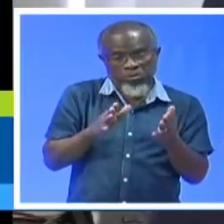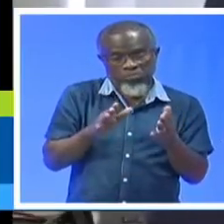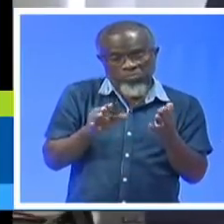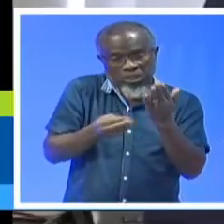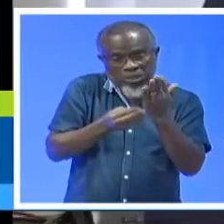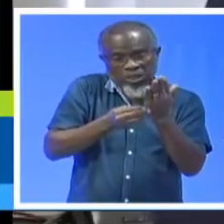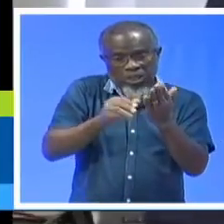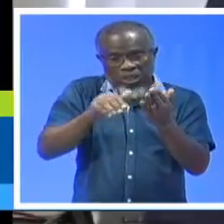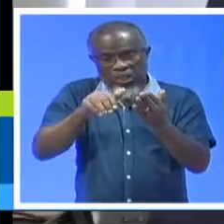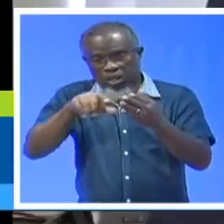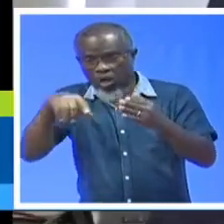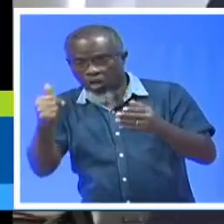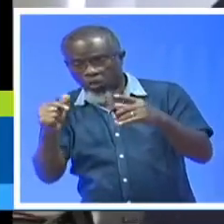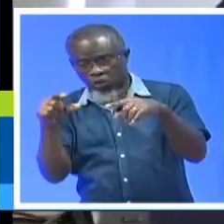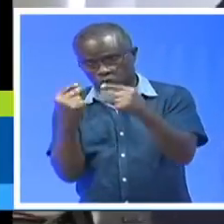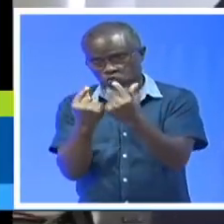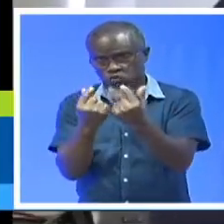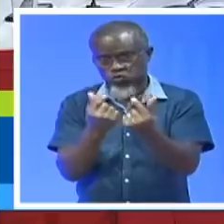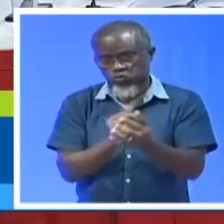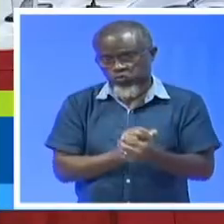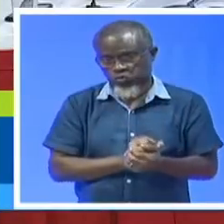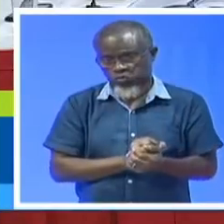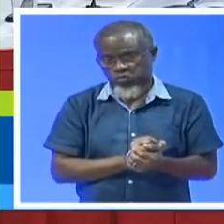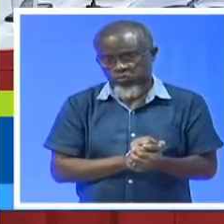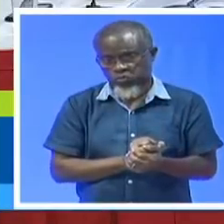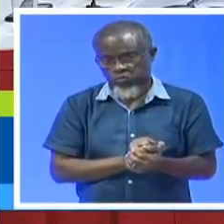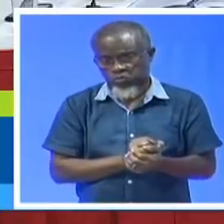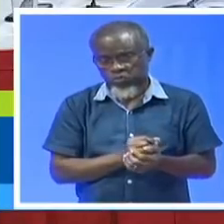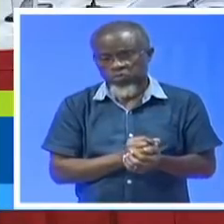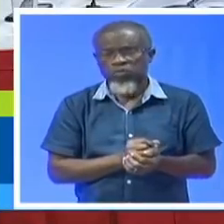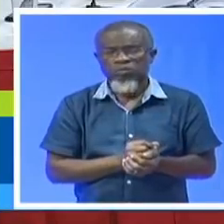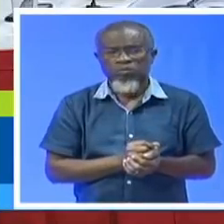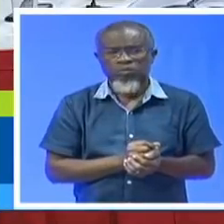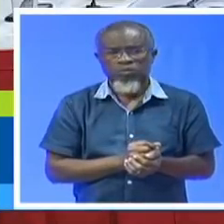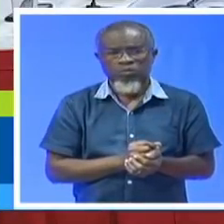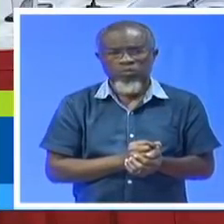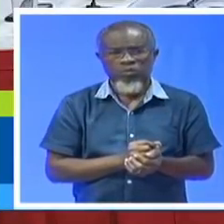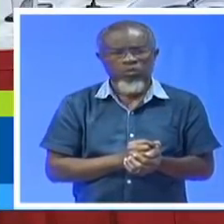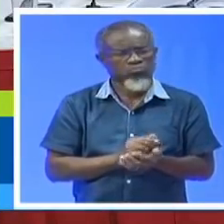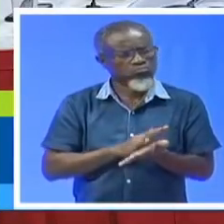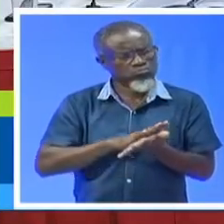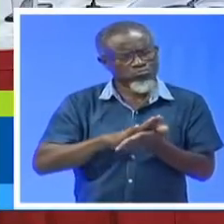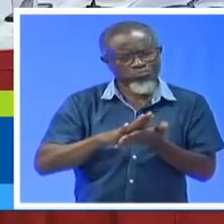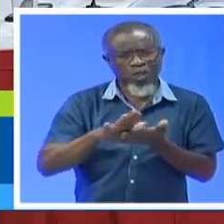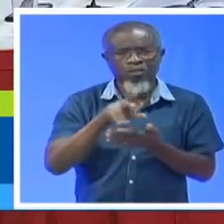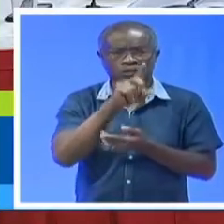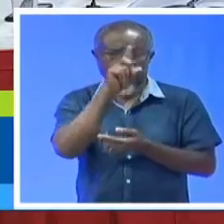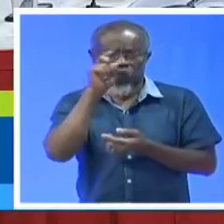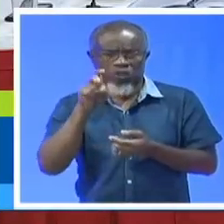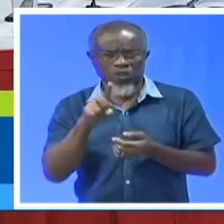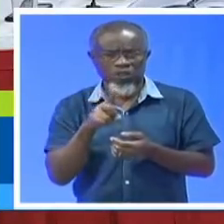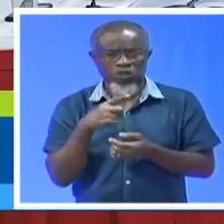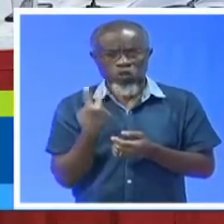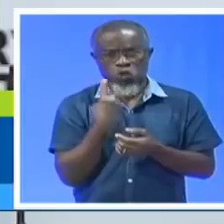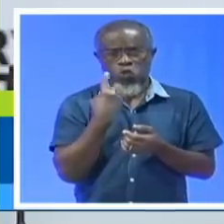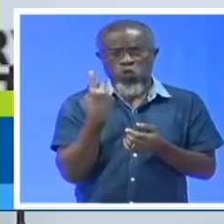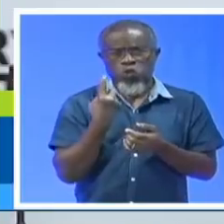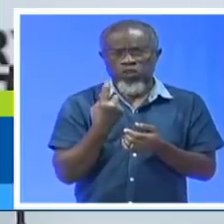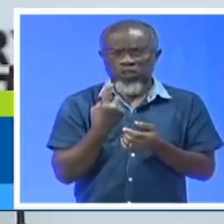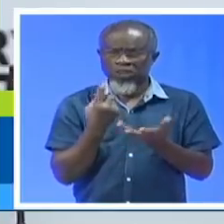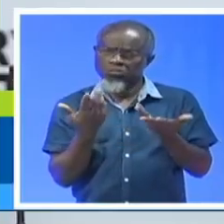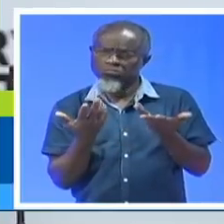those demographics? Thank you, Rashad. Nice question. So the only demographic that